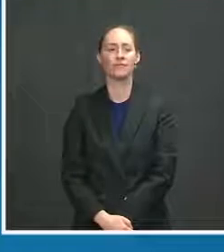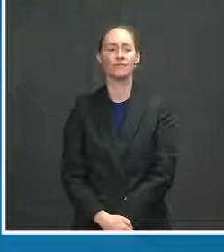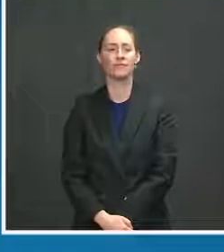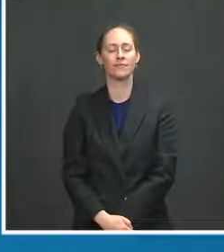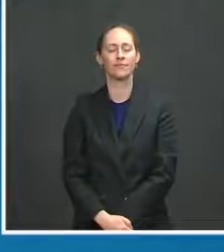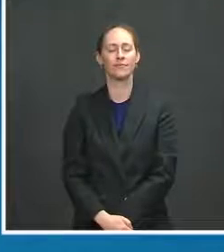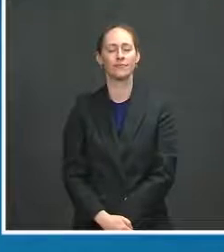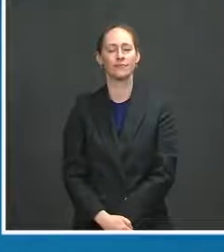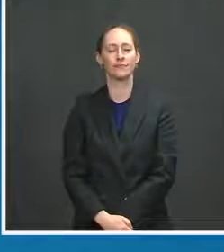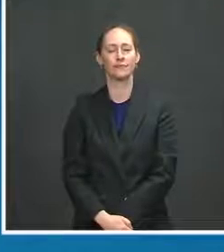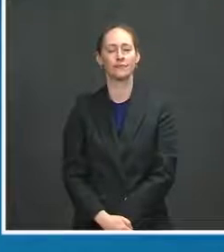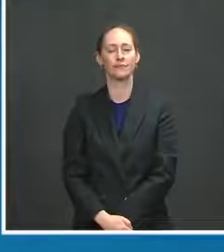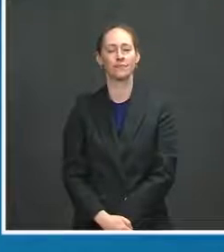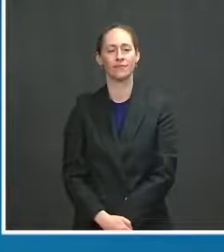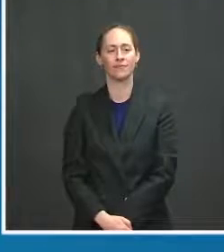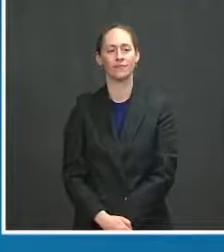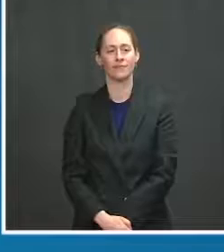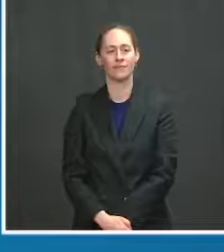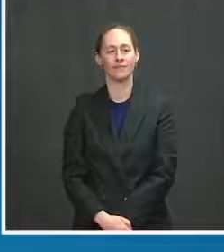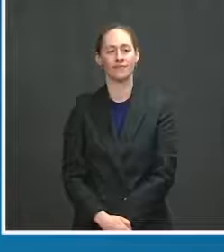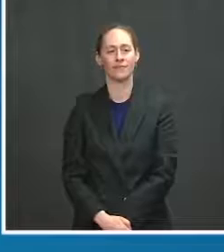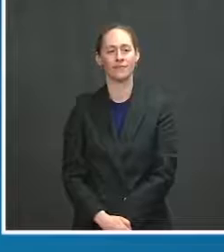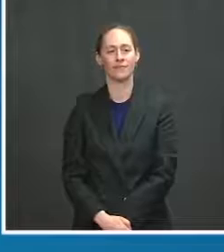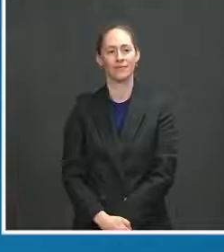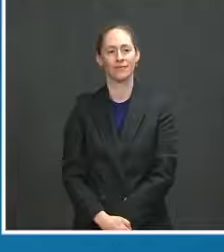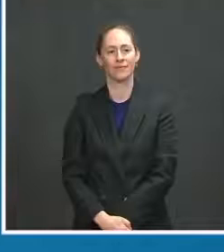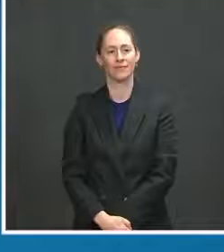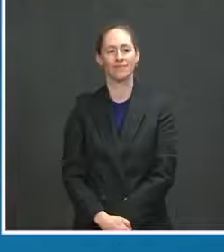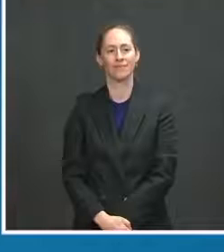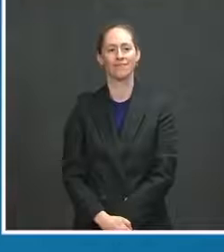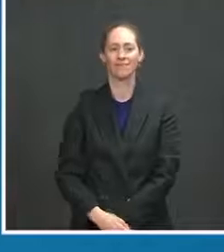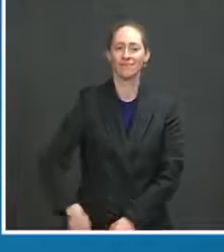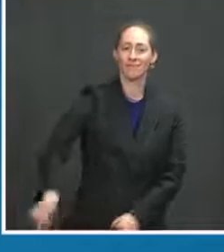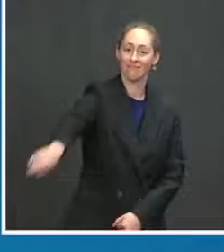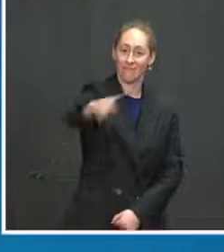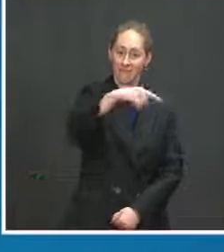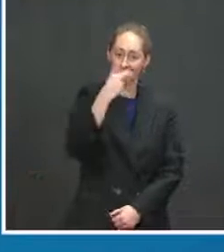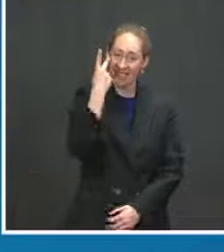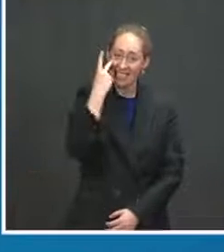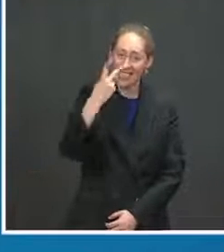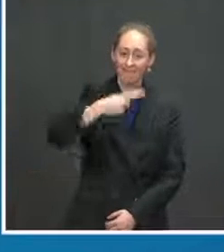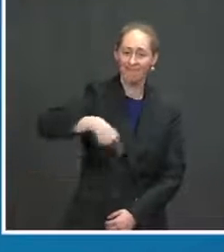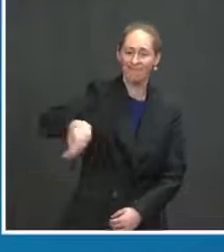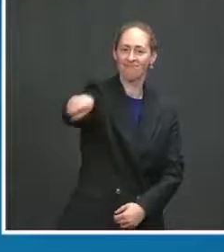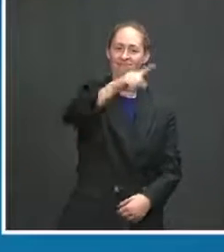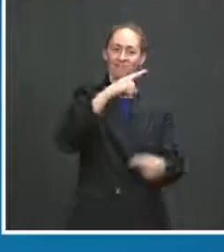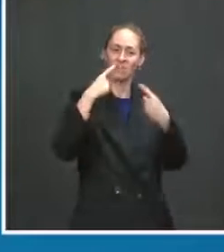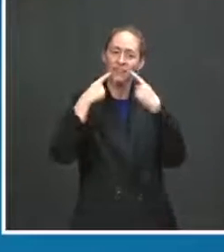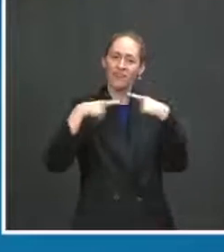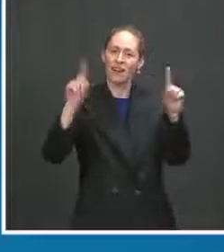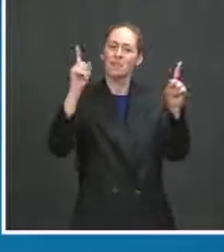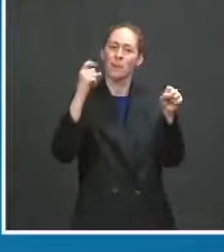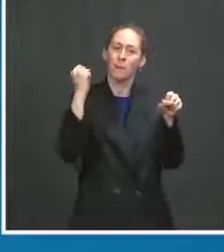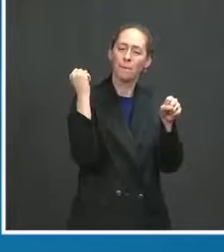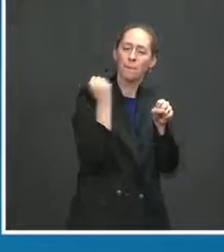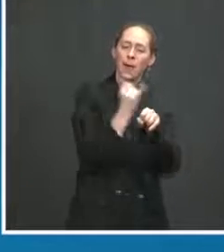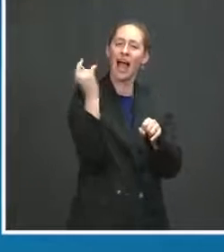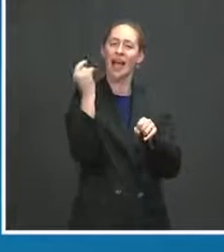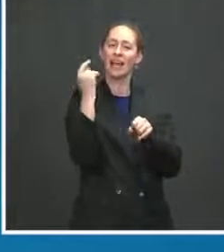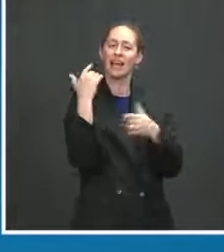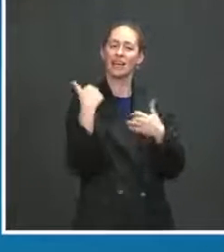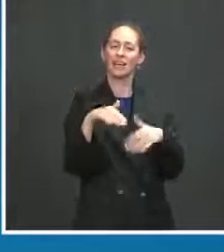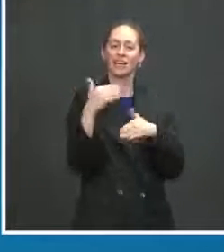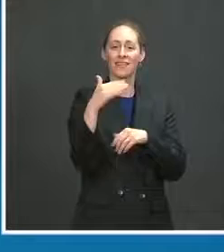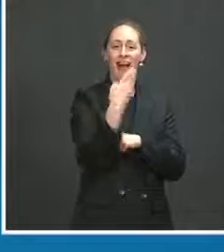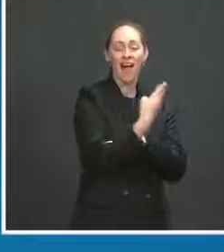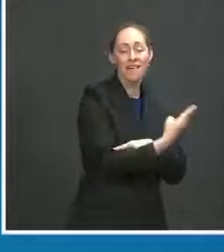And look how far you've come. So you endured 0530 PT and Prono exams.